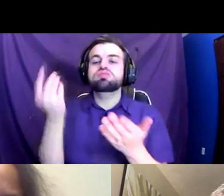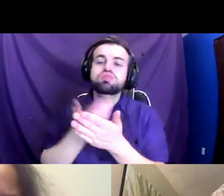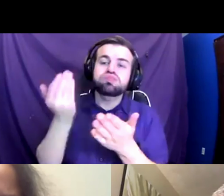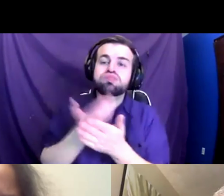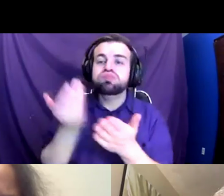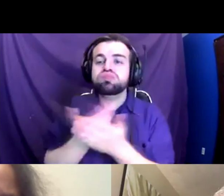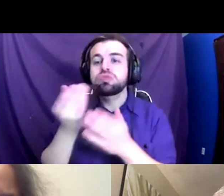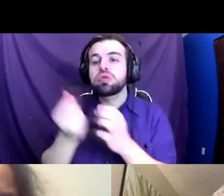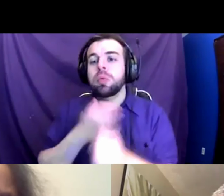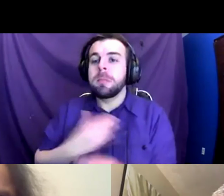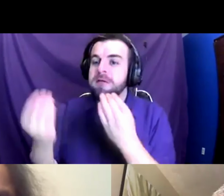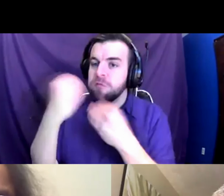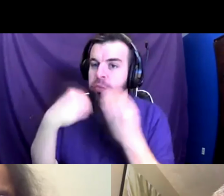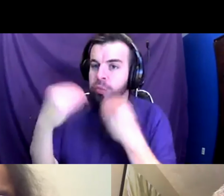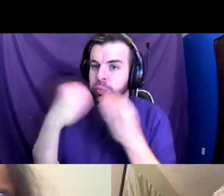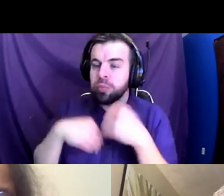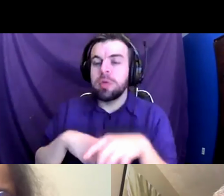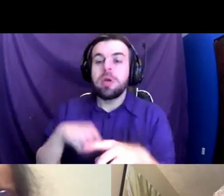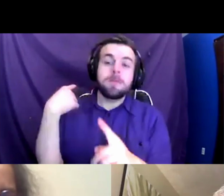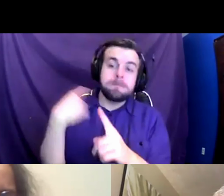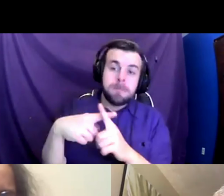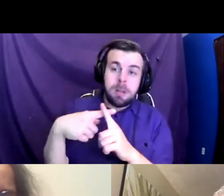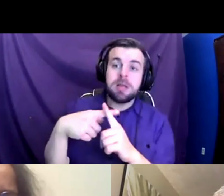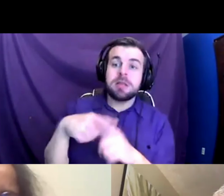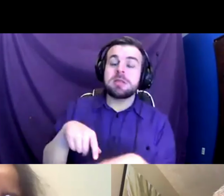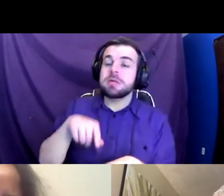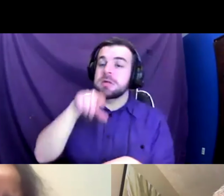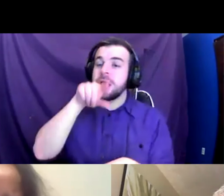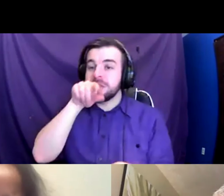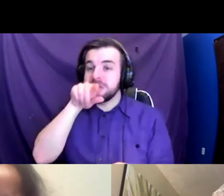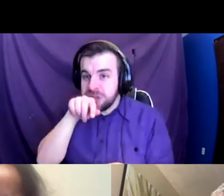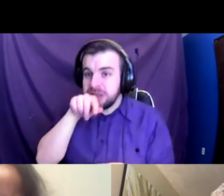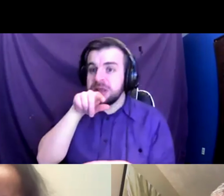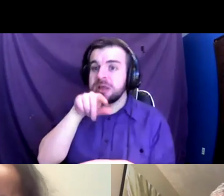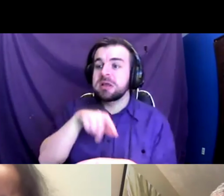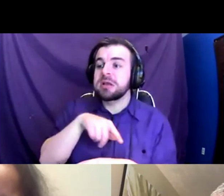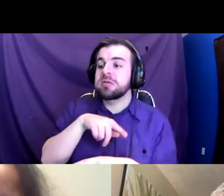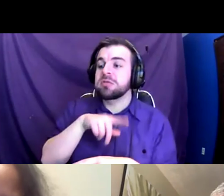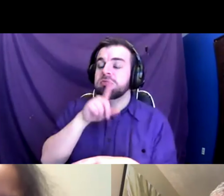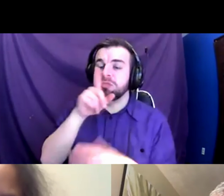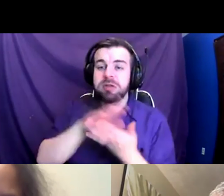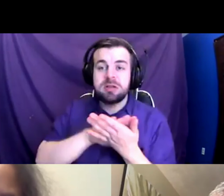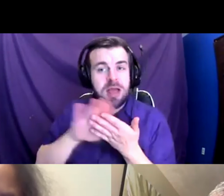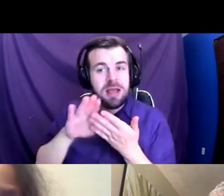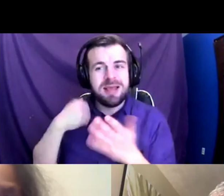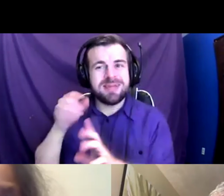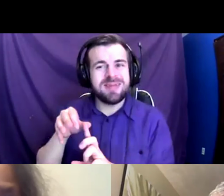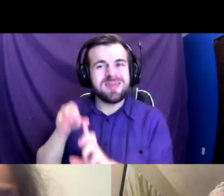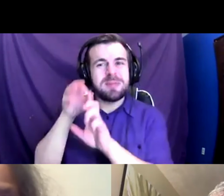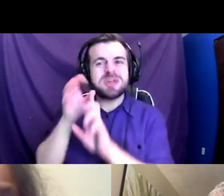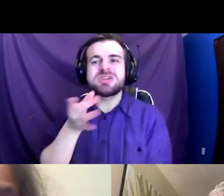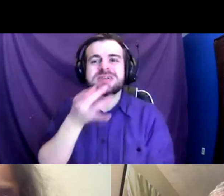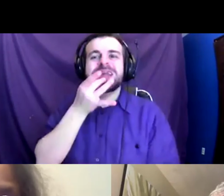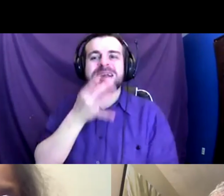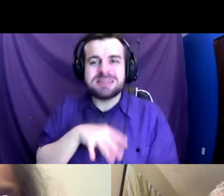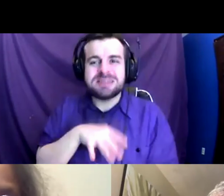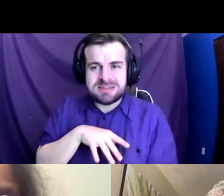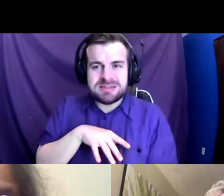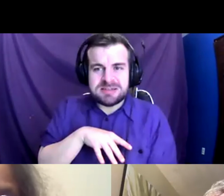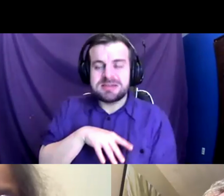makes the chicken tender, and it gives a special taste. And for your other